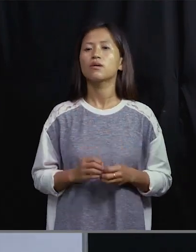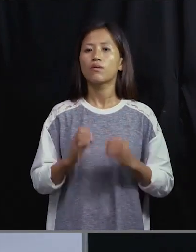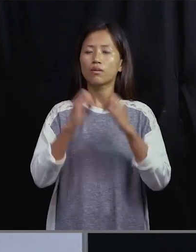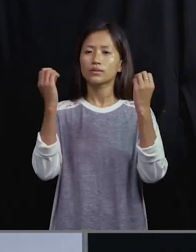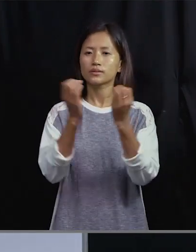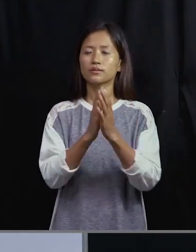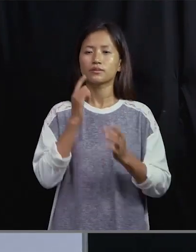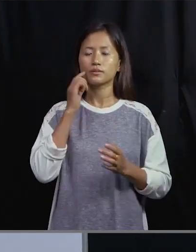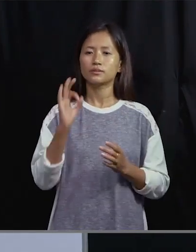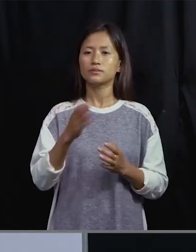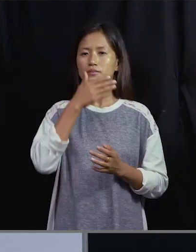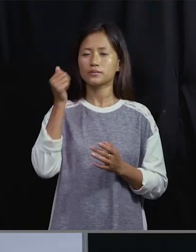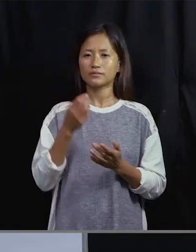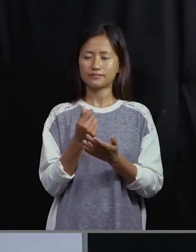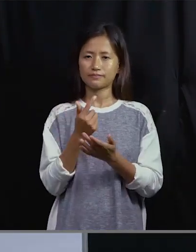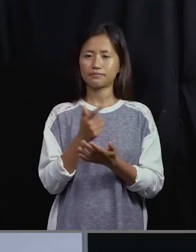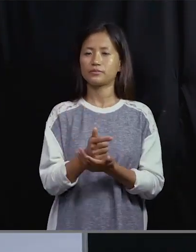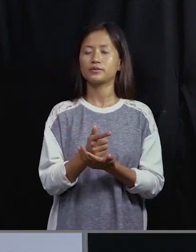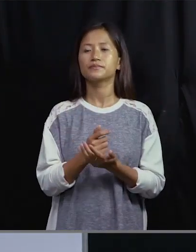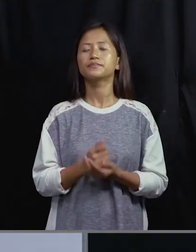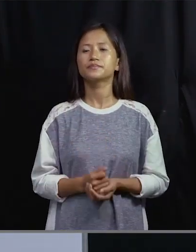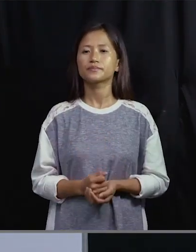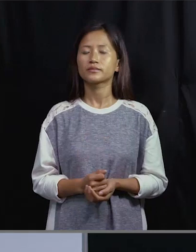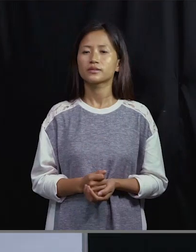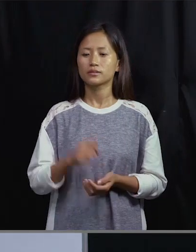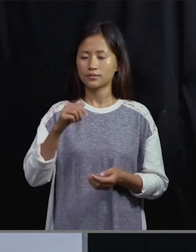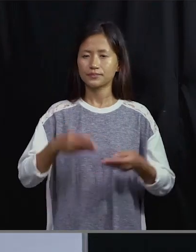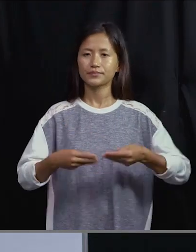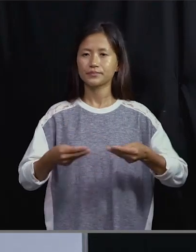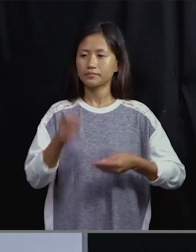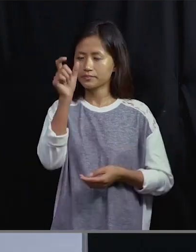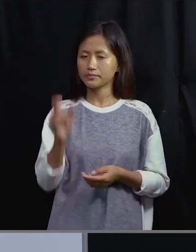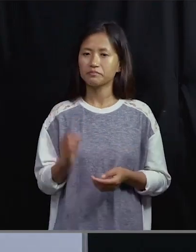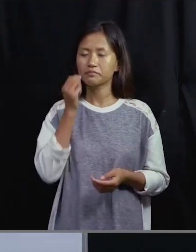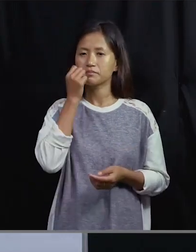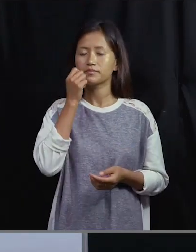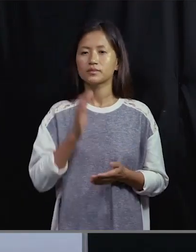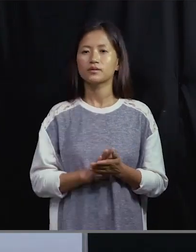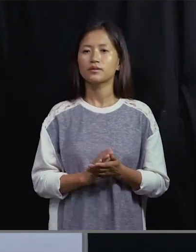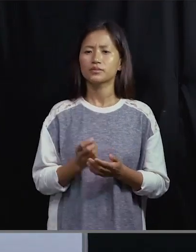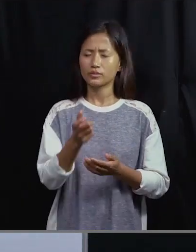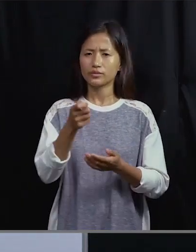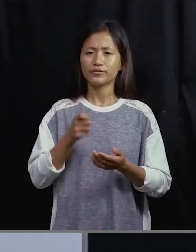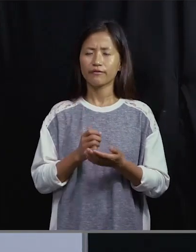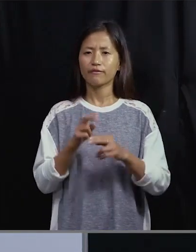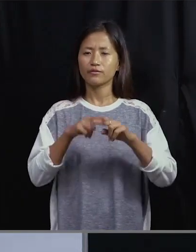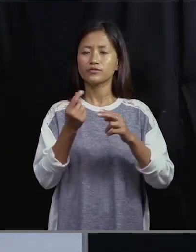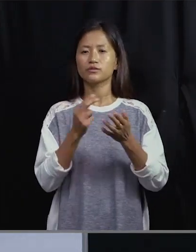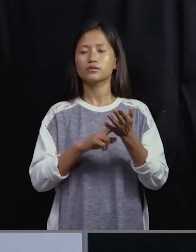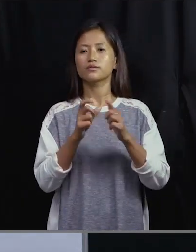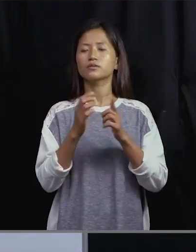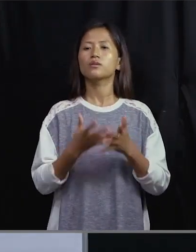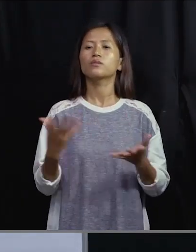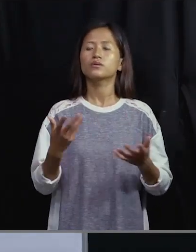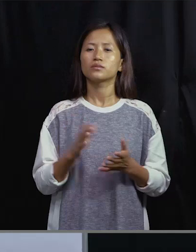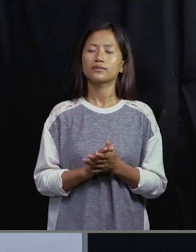one of the most important, isn't it? So sometimes businessman, faces difficulty in procuring fund. So what happens? Where he will go